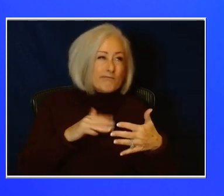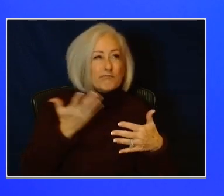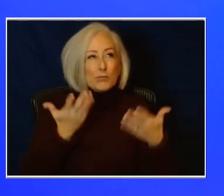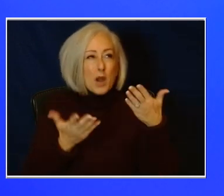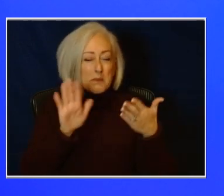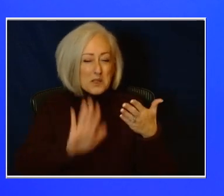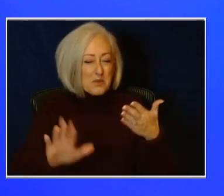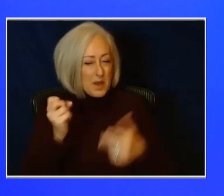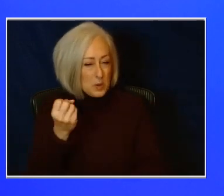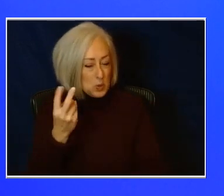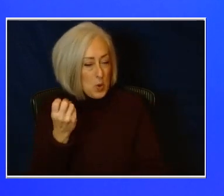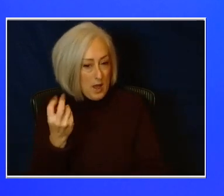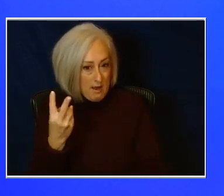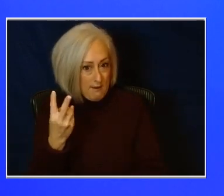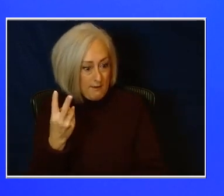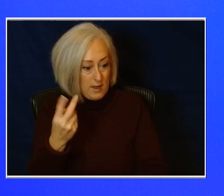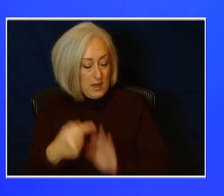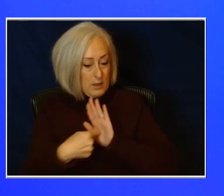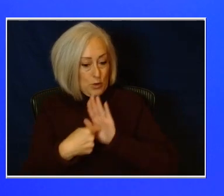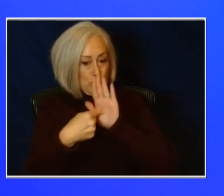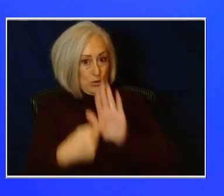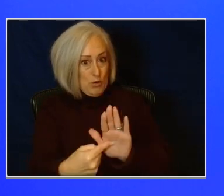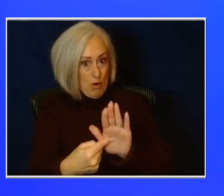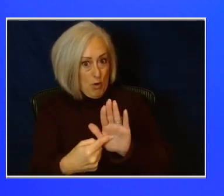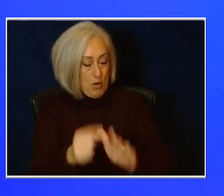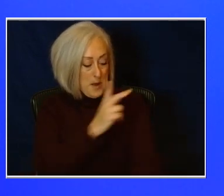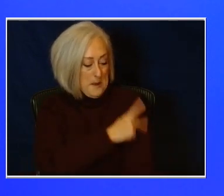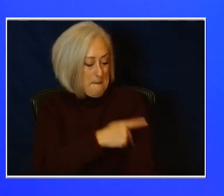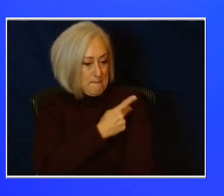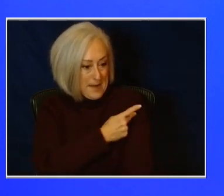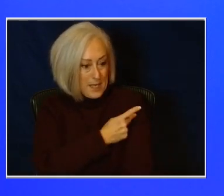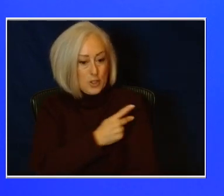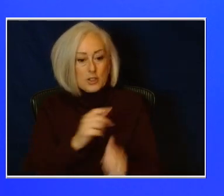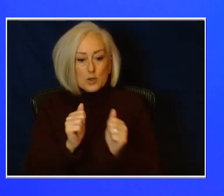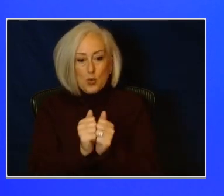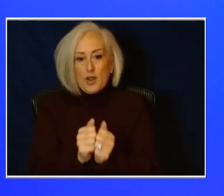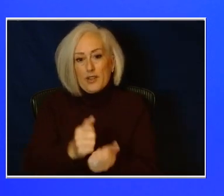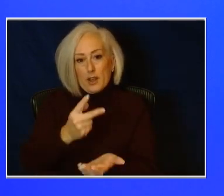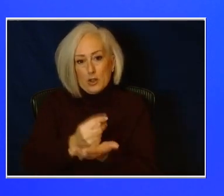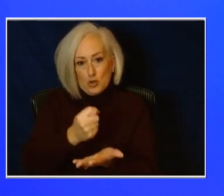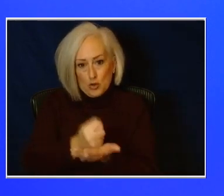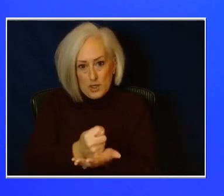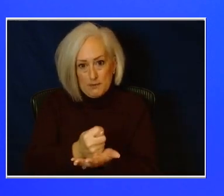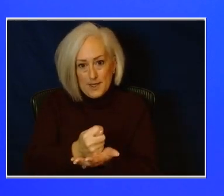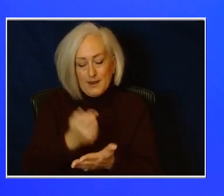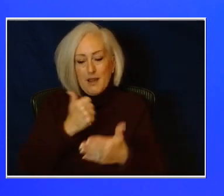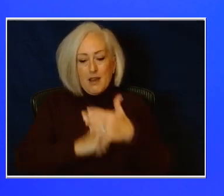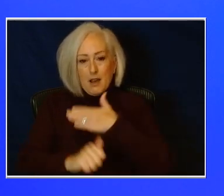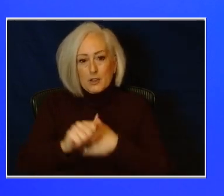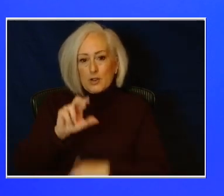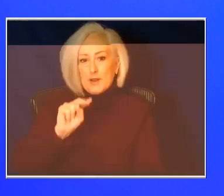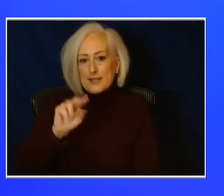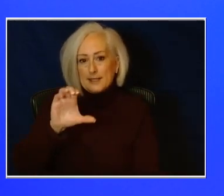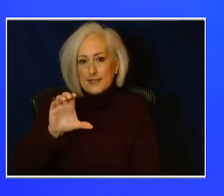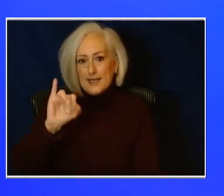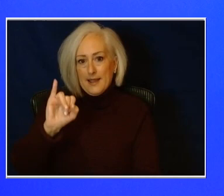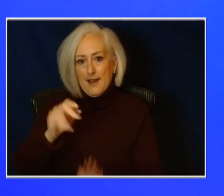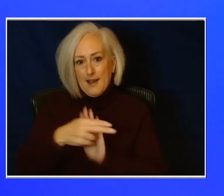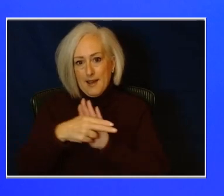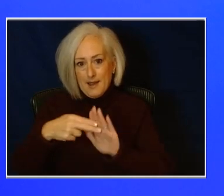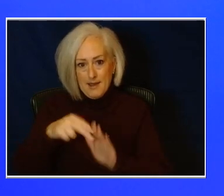shown that patients treated at an NCI-designated comprehensive cancer center have better